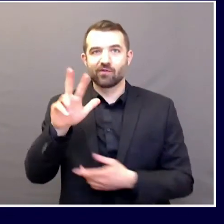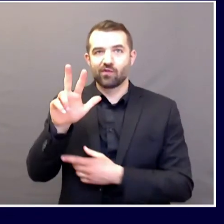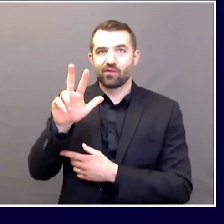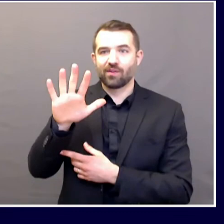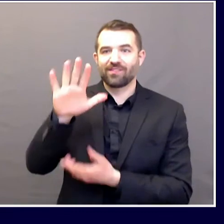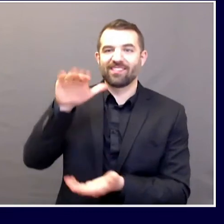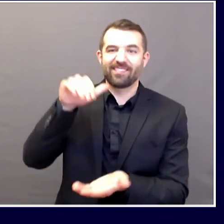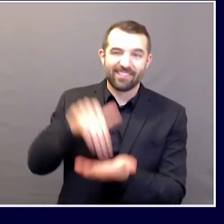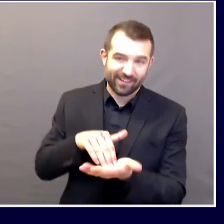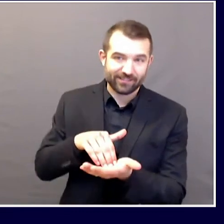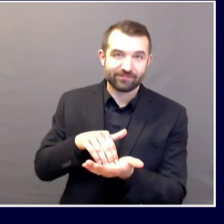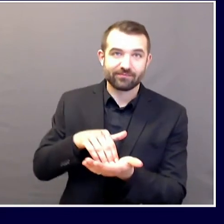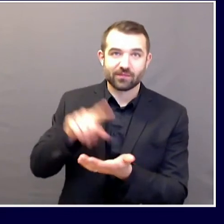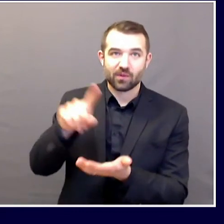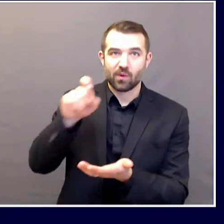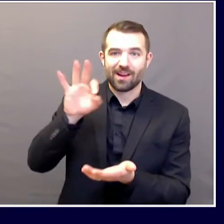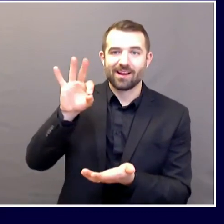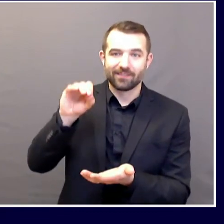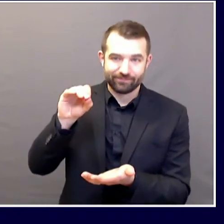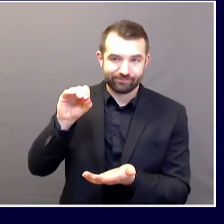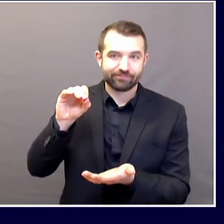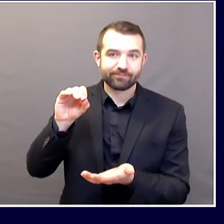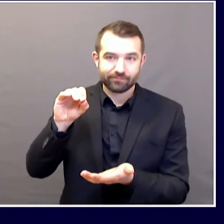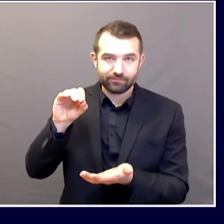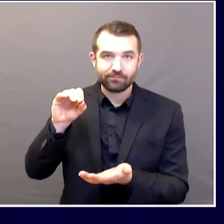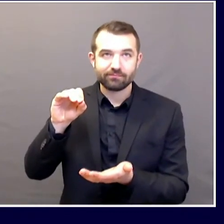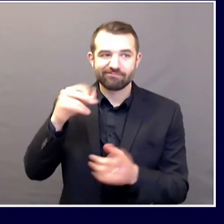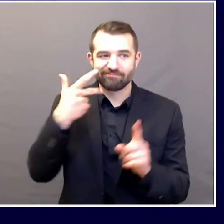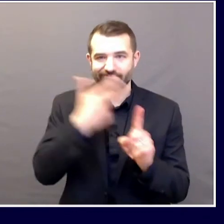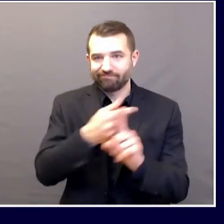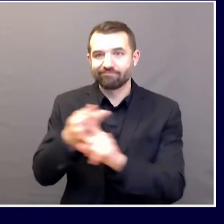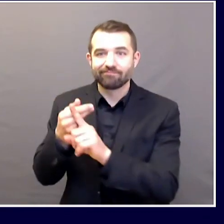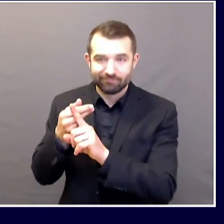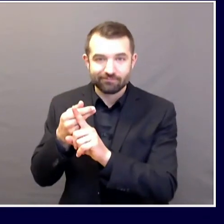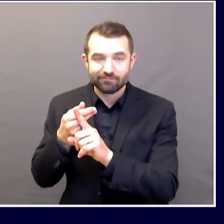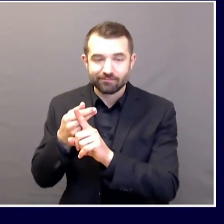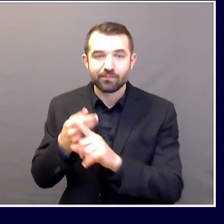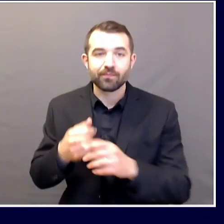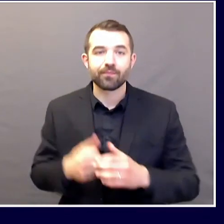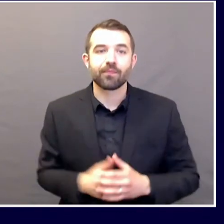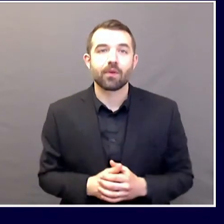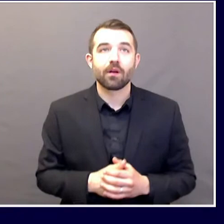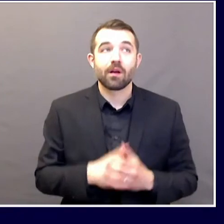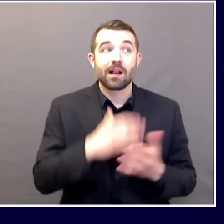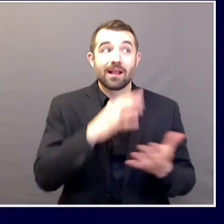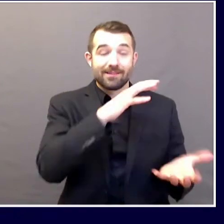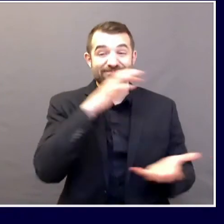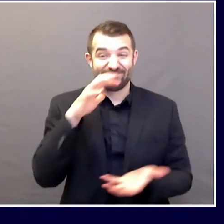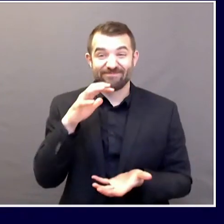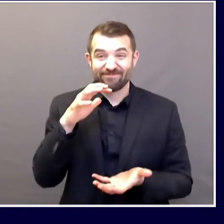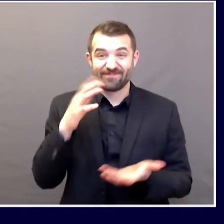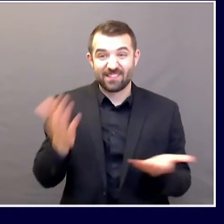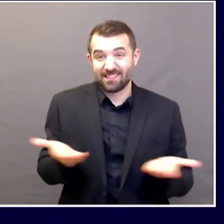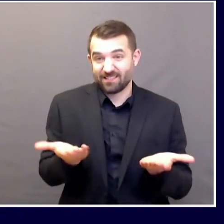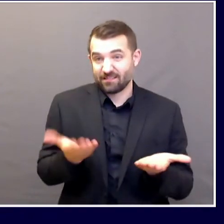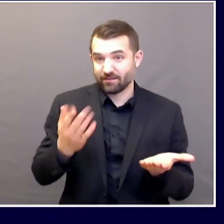35,190 doses of COVID-19 vaccine for our allocation within the state of Maine